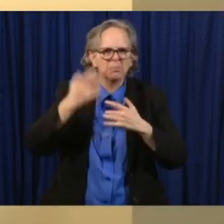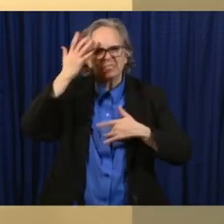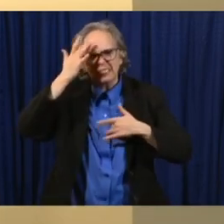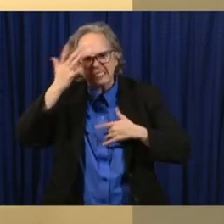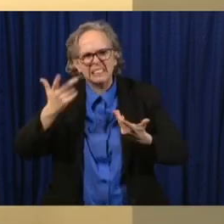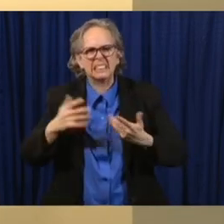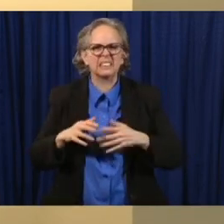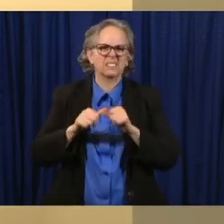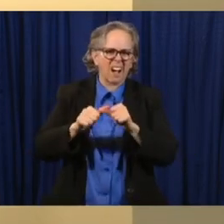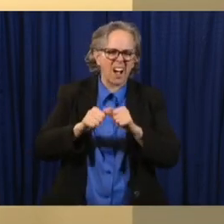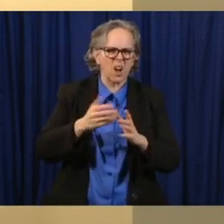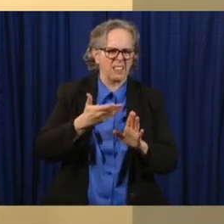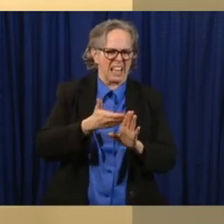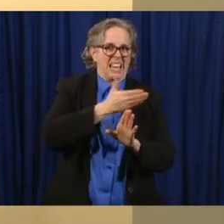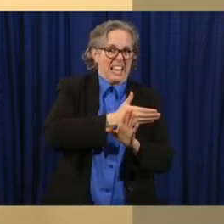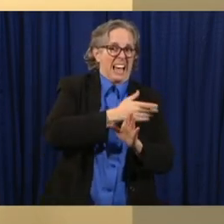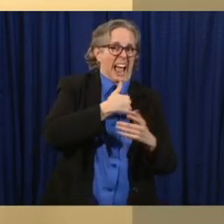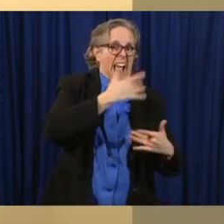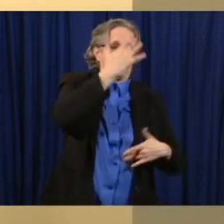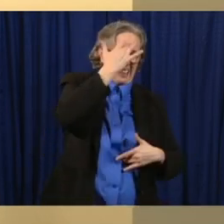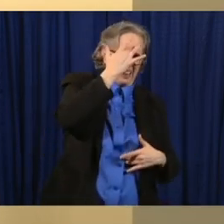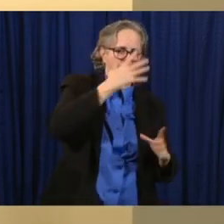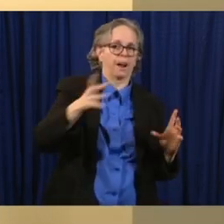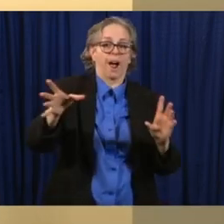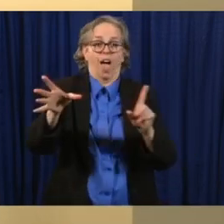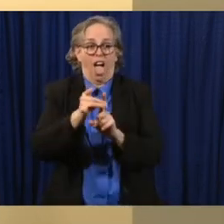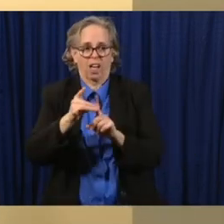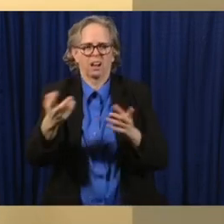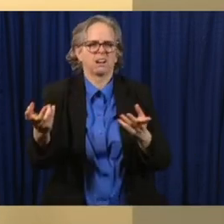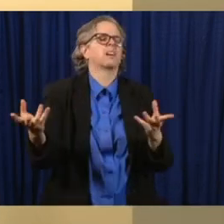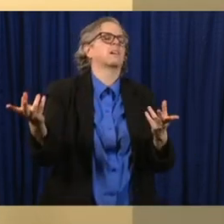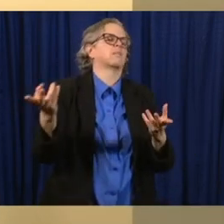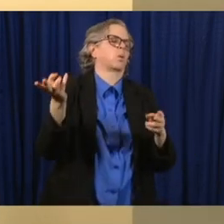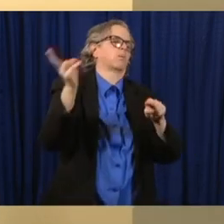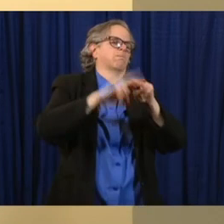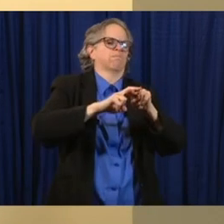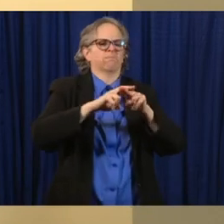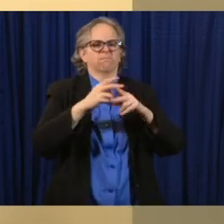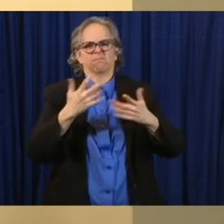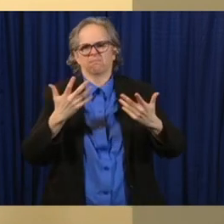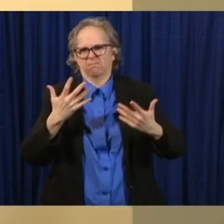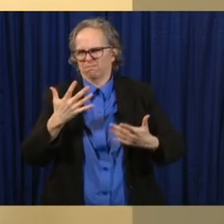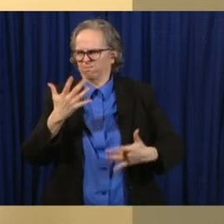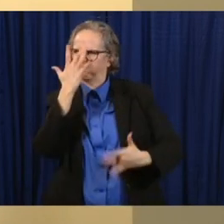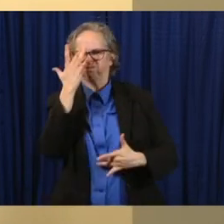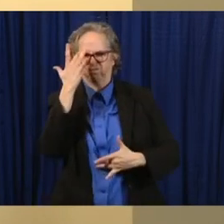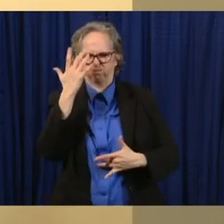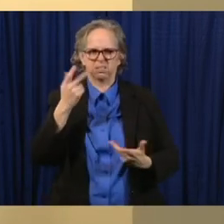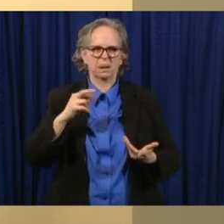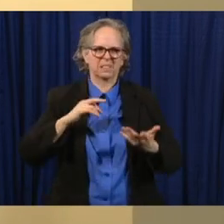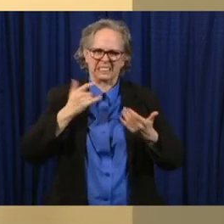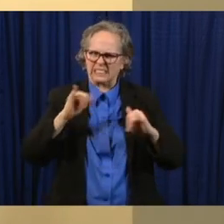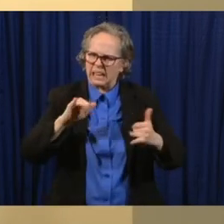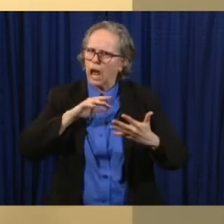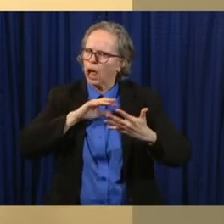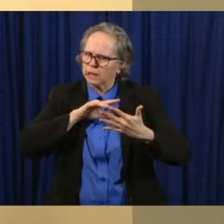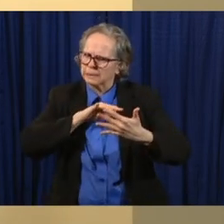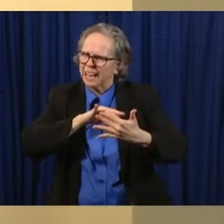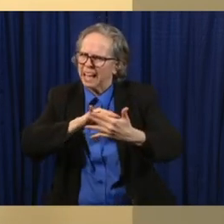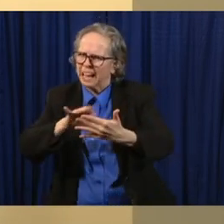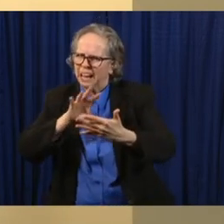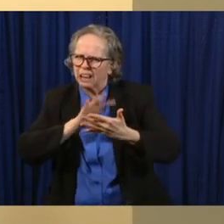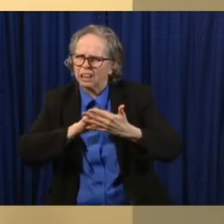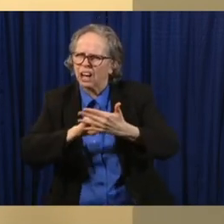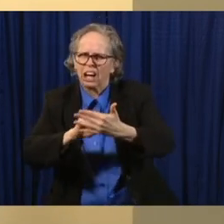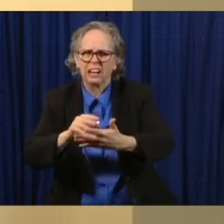bodies and at different ages. So there's just a lot we're still learning about this novel virus. So I want to say that